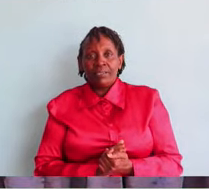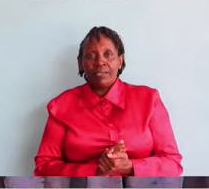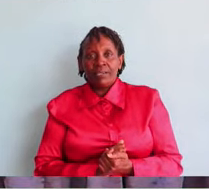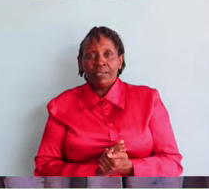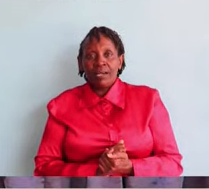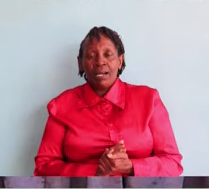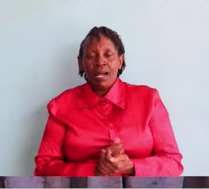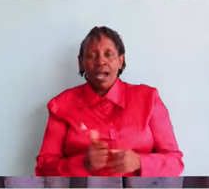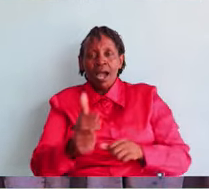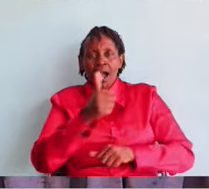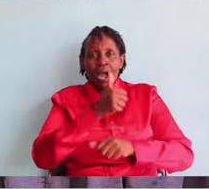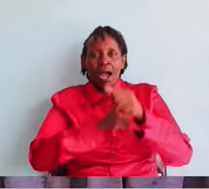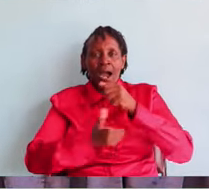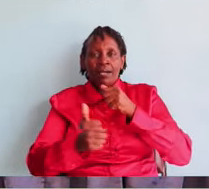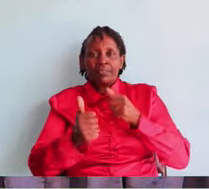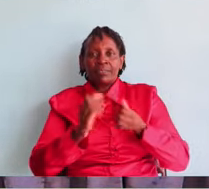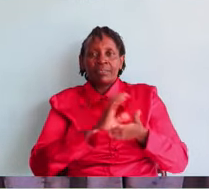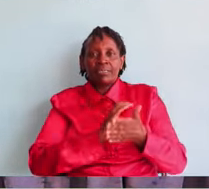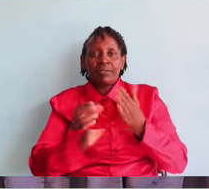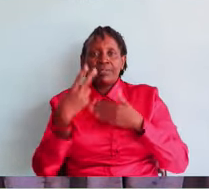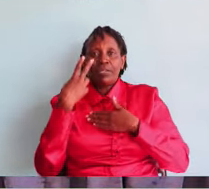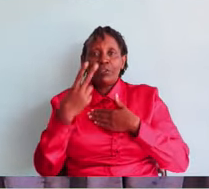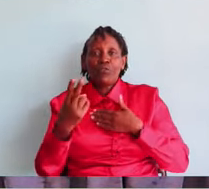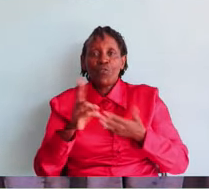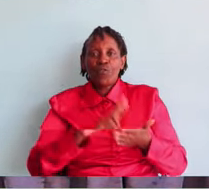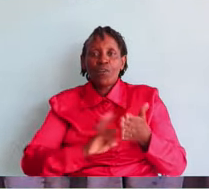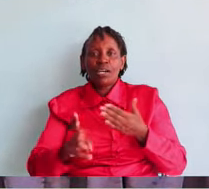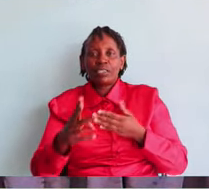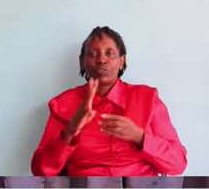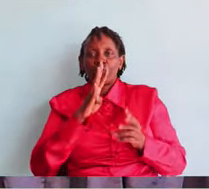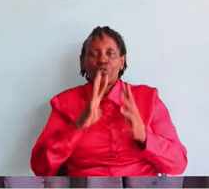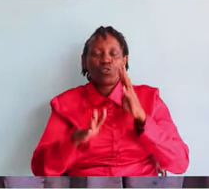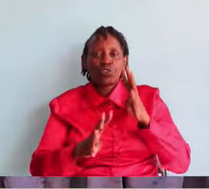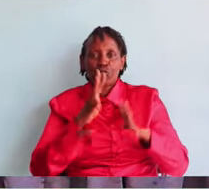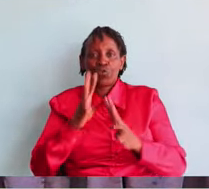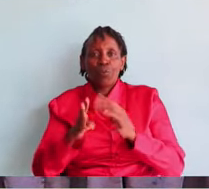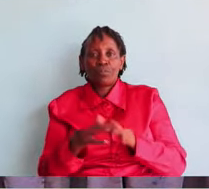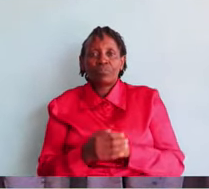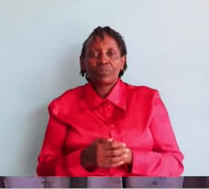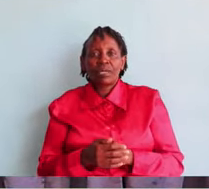Acts 2:44, we have seen that kind of thing in the modern day, and it's actually possible.